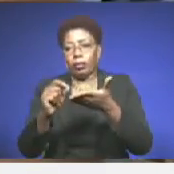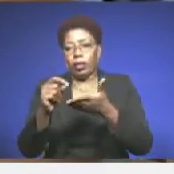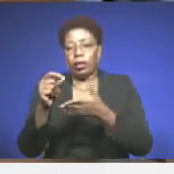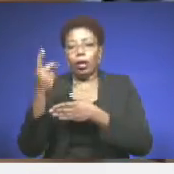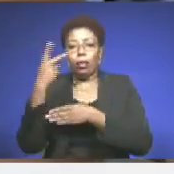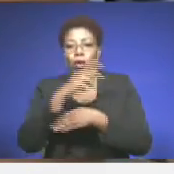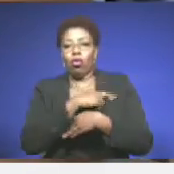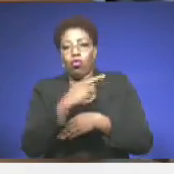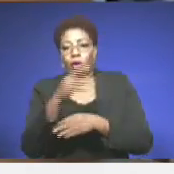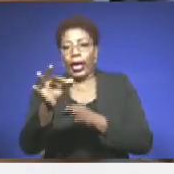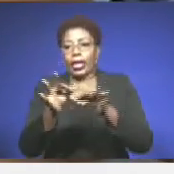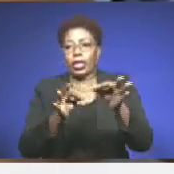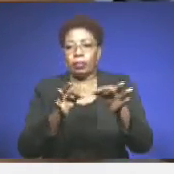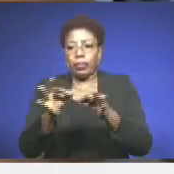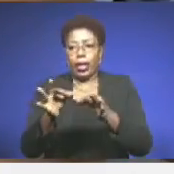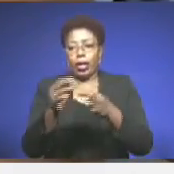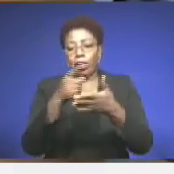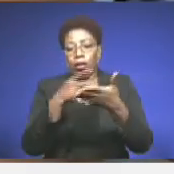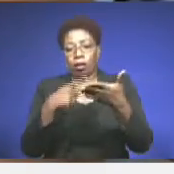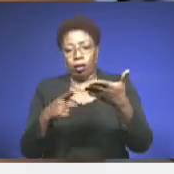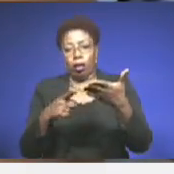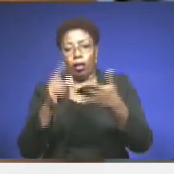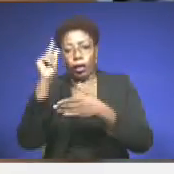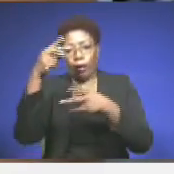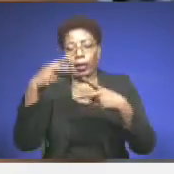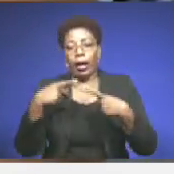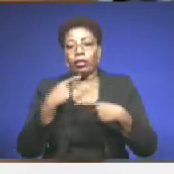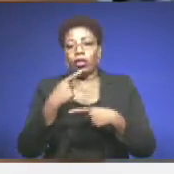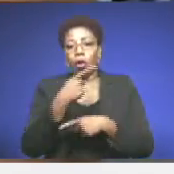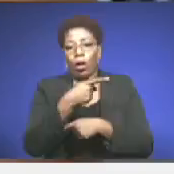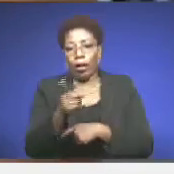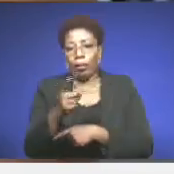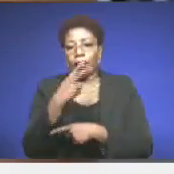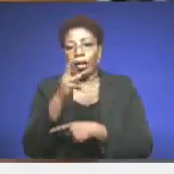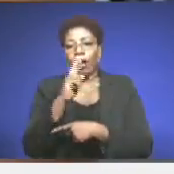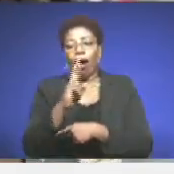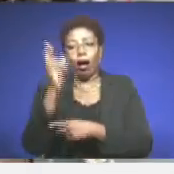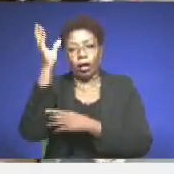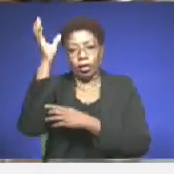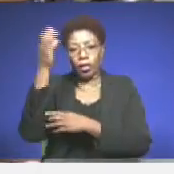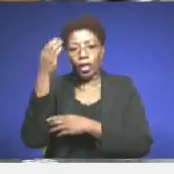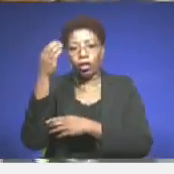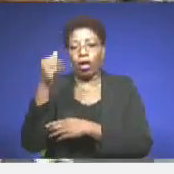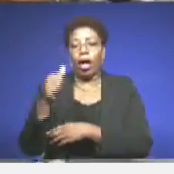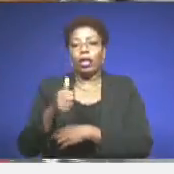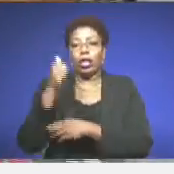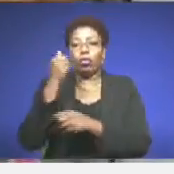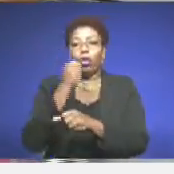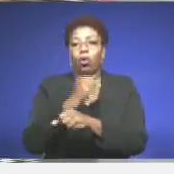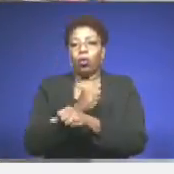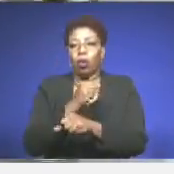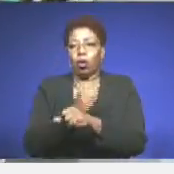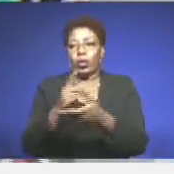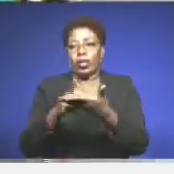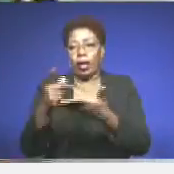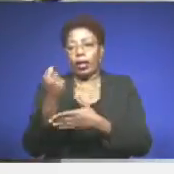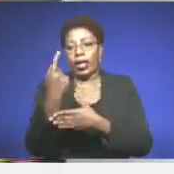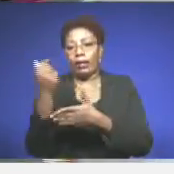the criteria the government has put in place. She also told them that they are all considered general workers with a salary